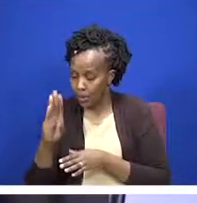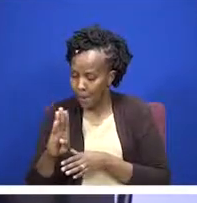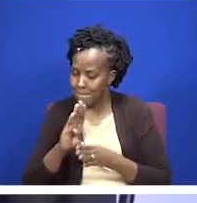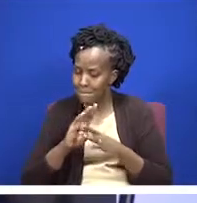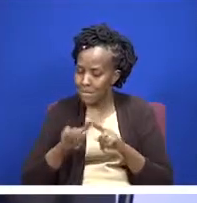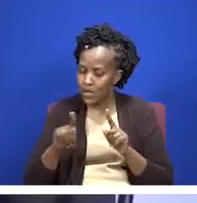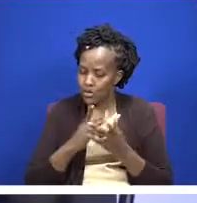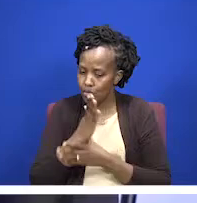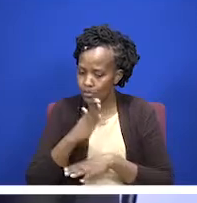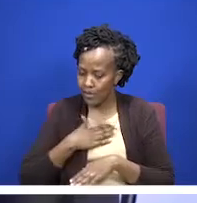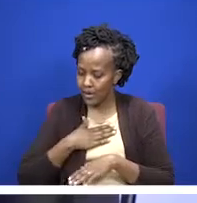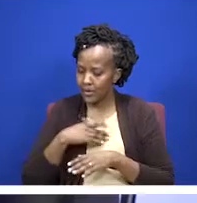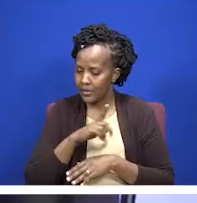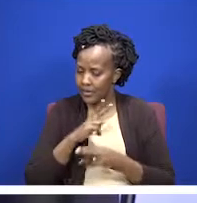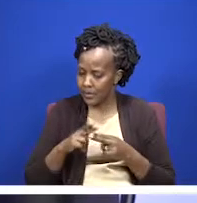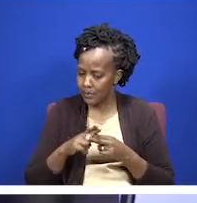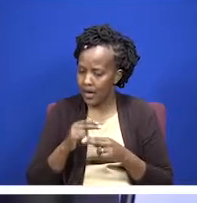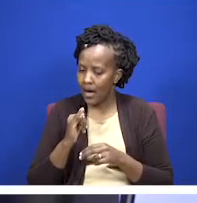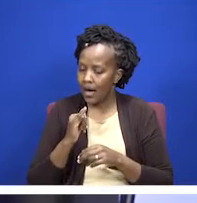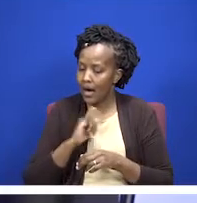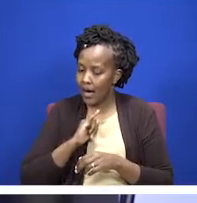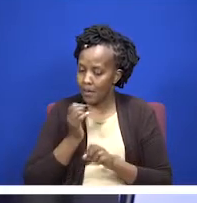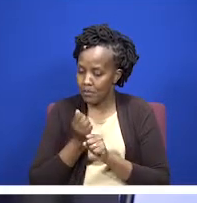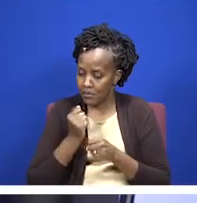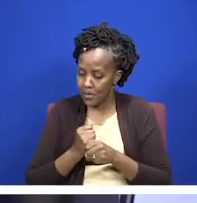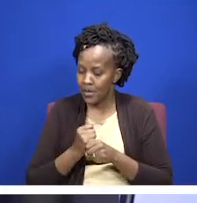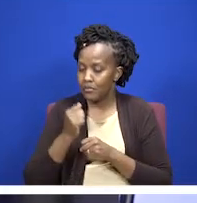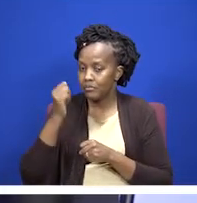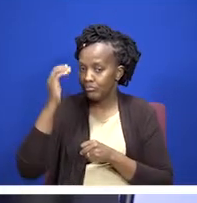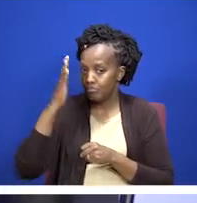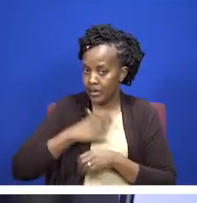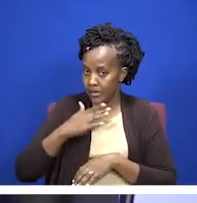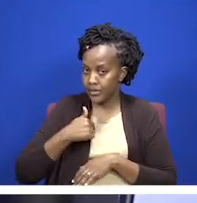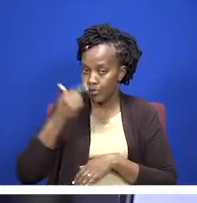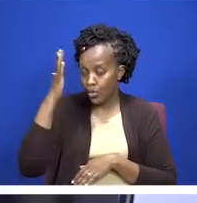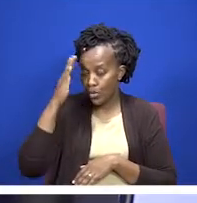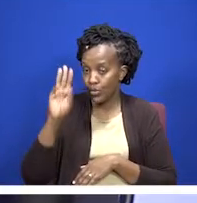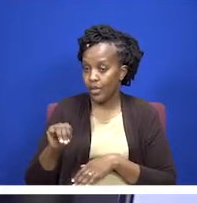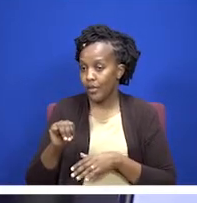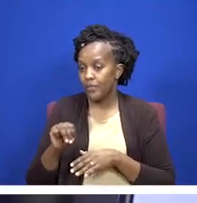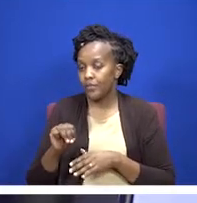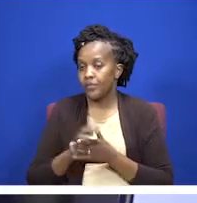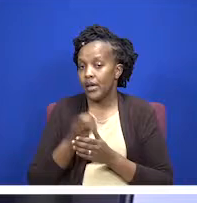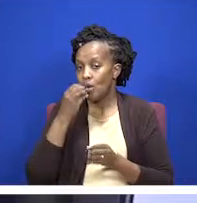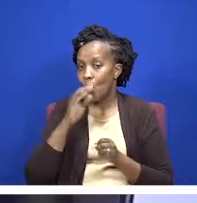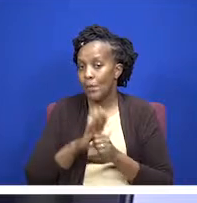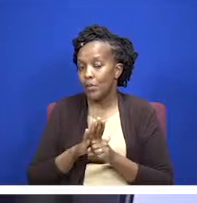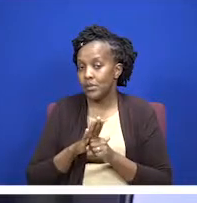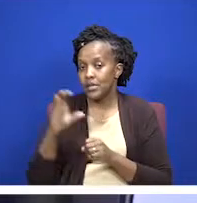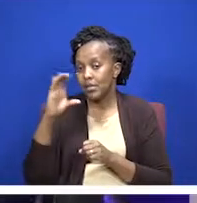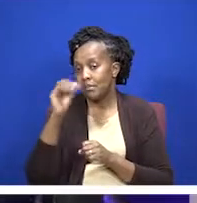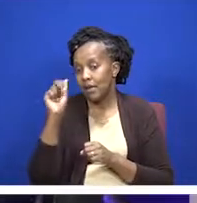not make myself known to them. I also established my covenant to them to give them the land of Canaan, where they lived as